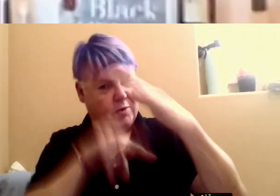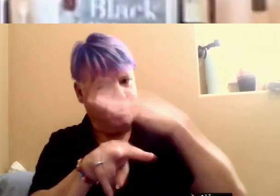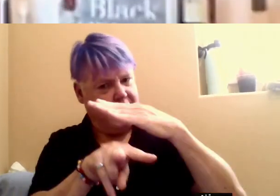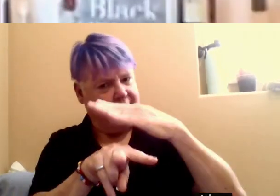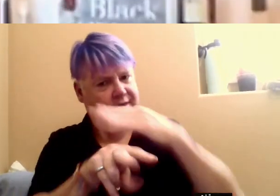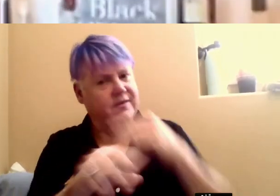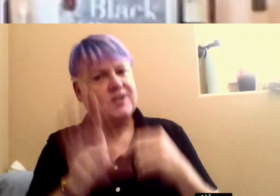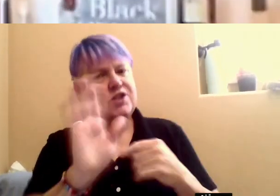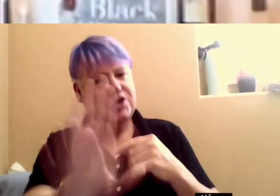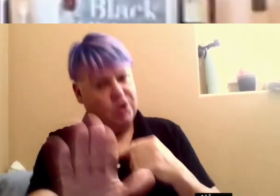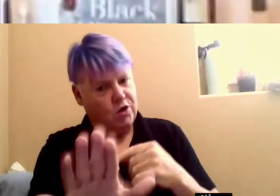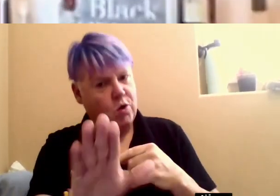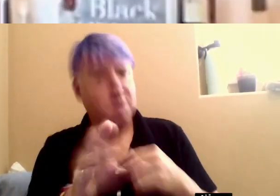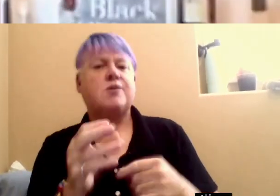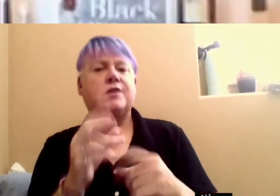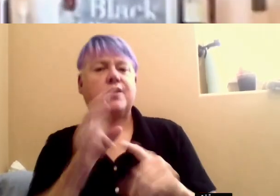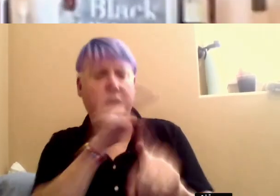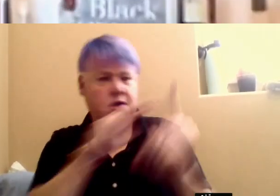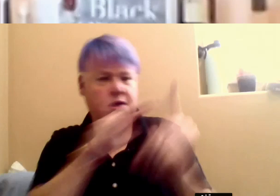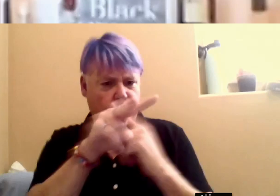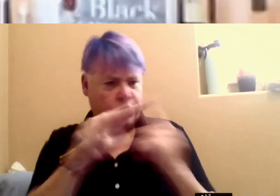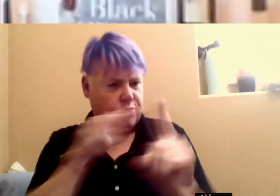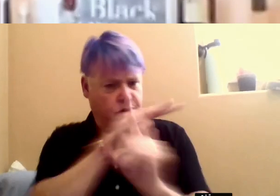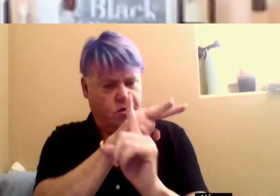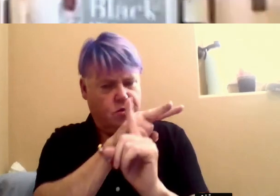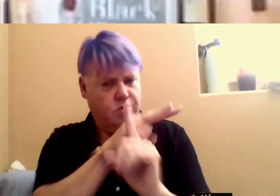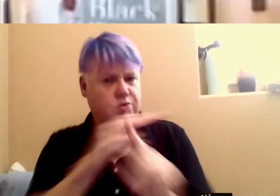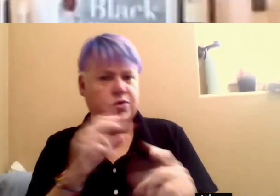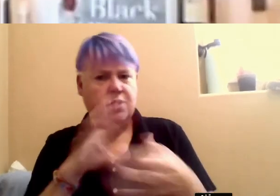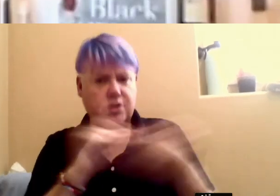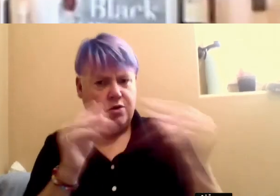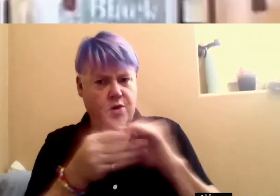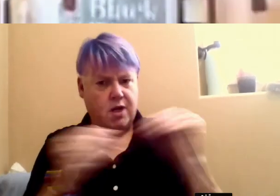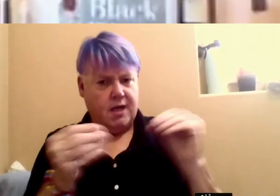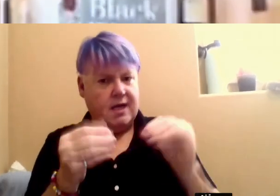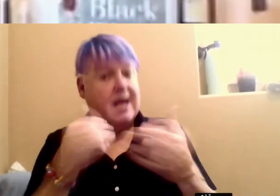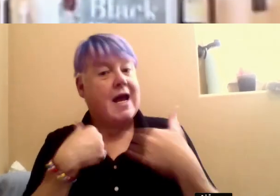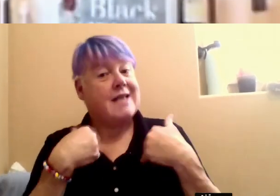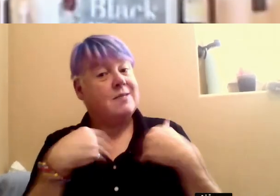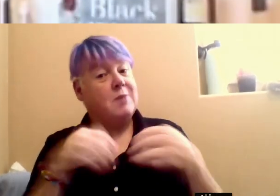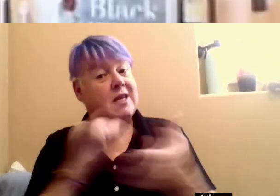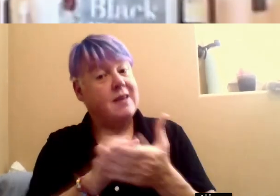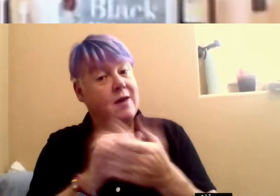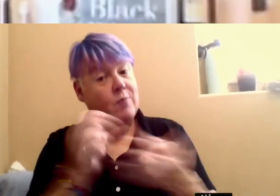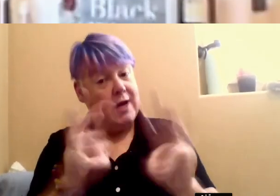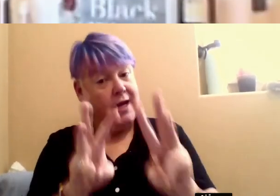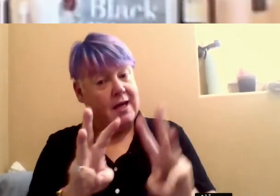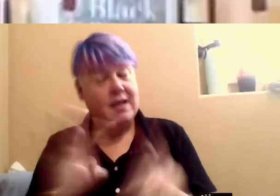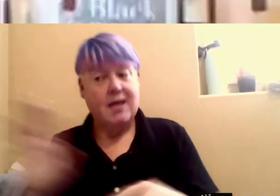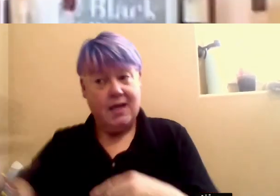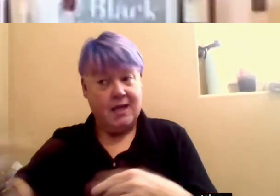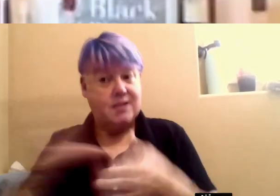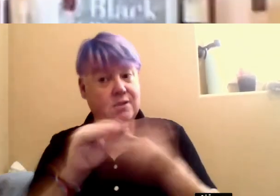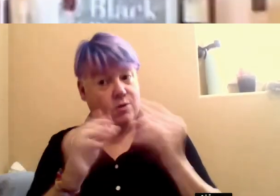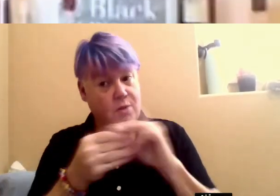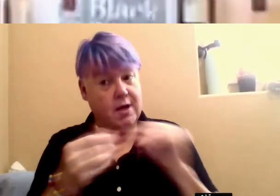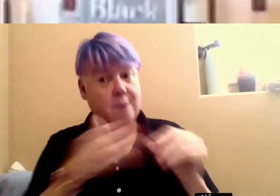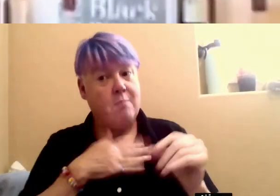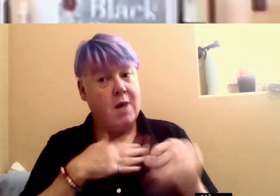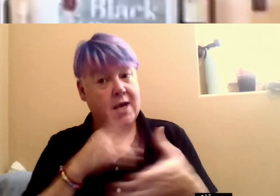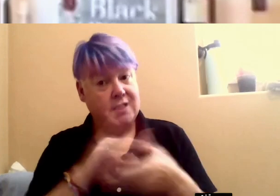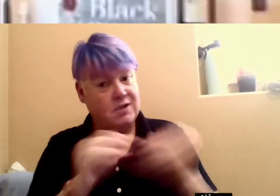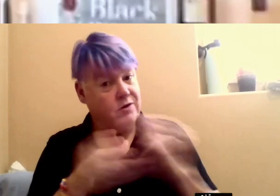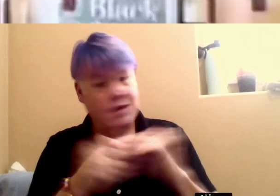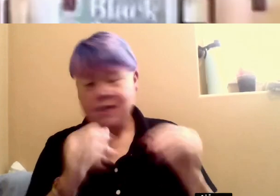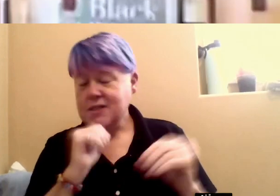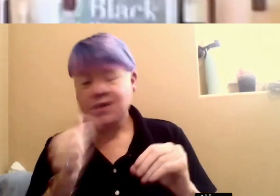if it's about me. It has to be that way. His story, my story. I'm not sure it's that simple. It's